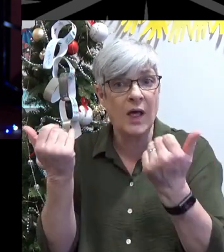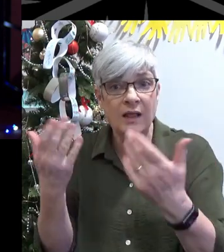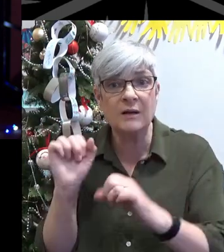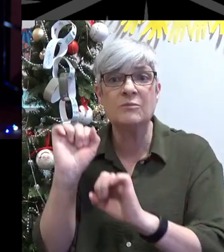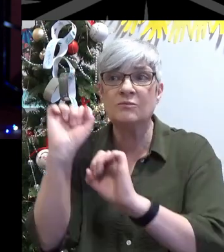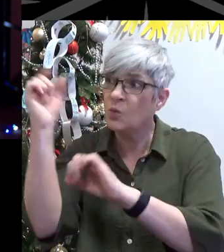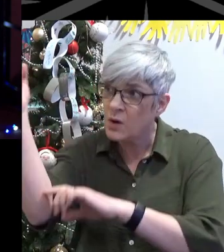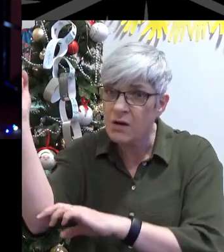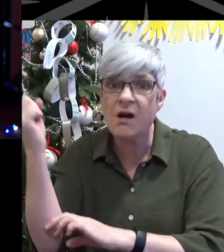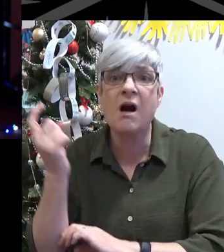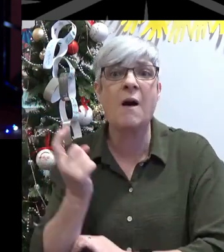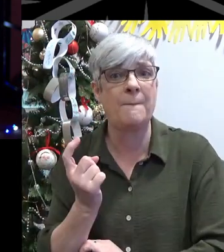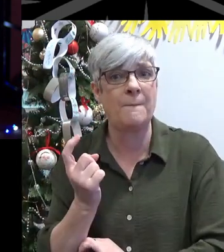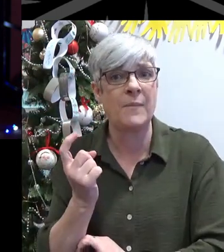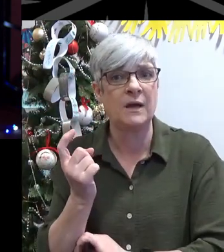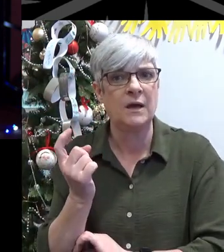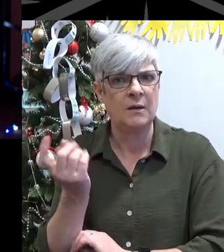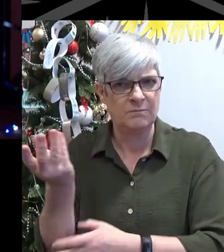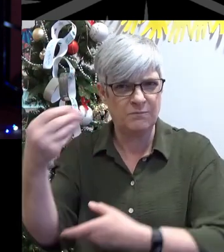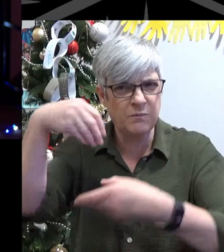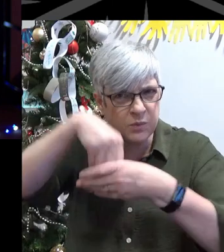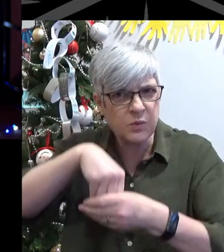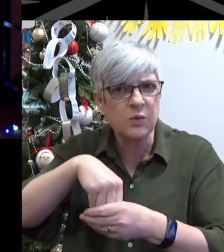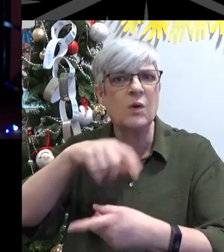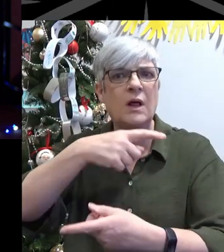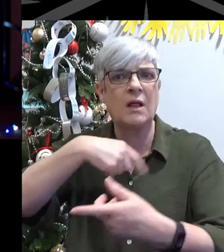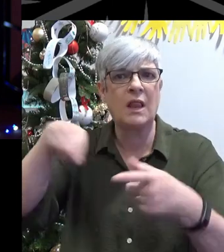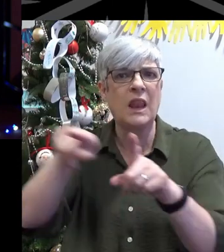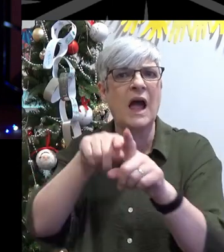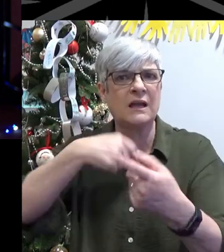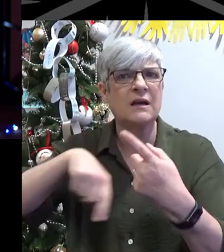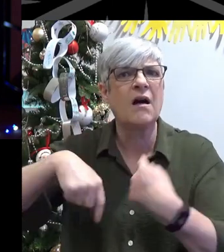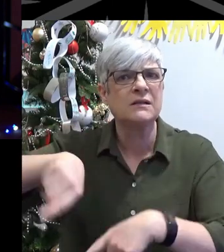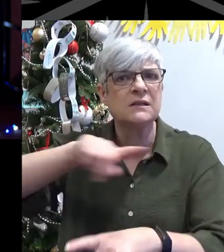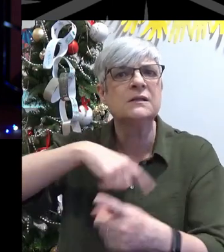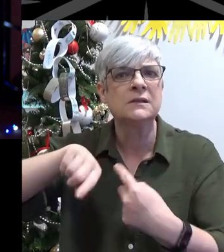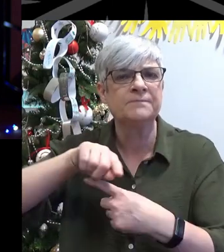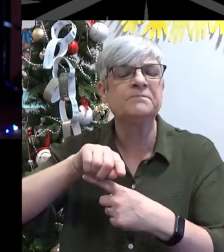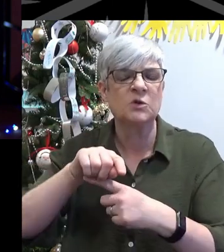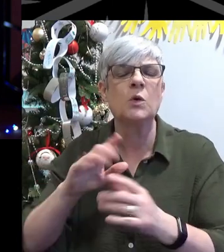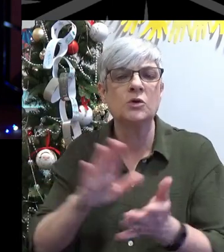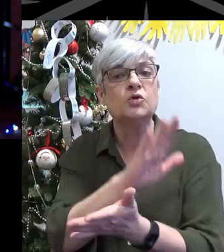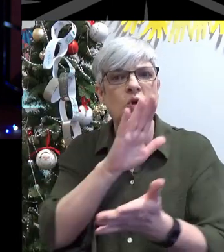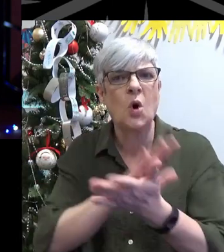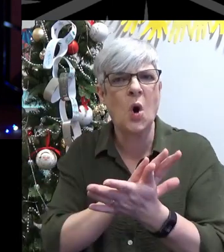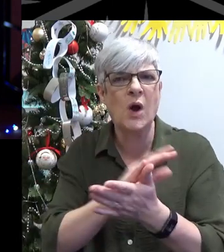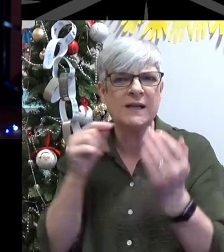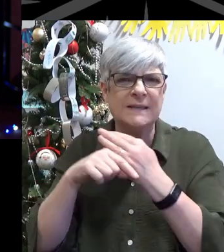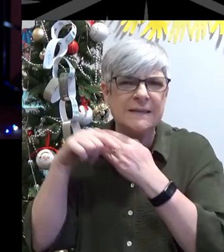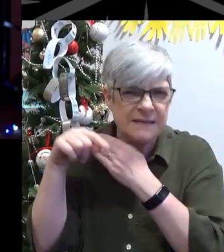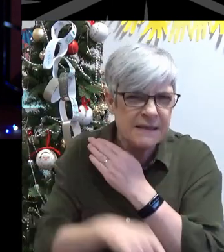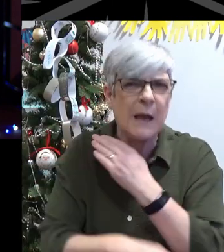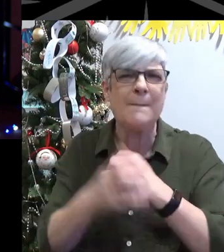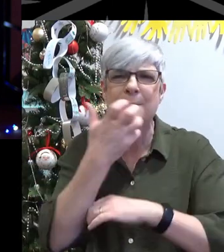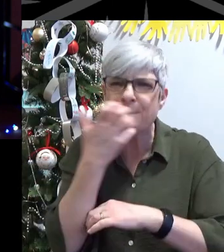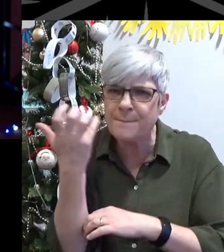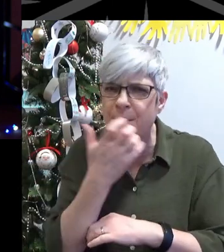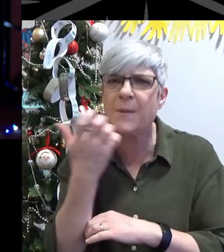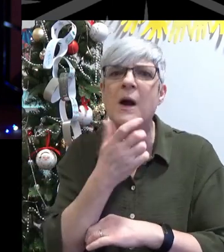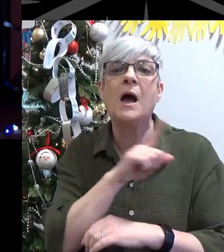coming, your becoming one of us. And so it's a joy that is deep and serious, for here is